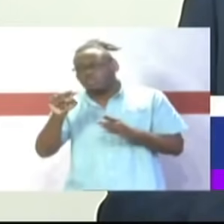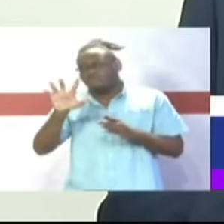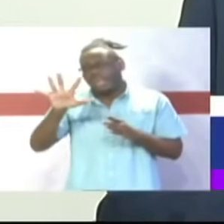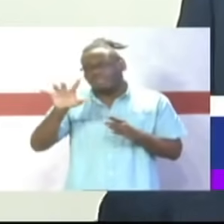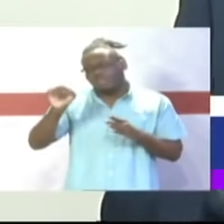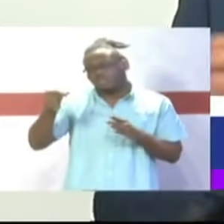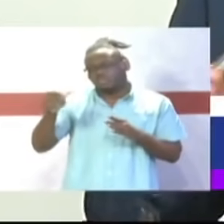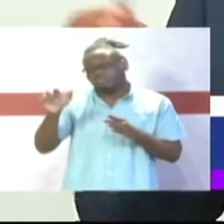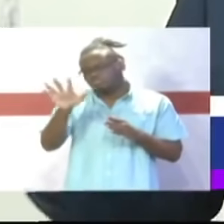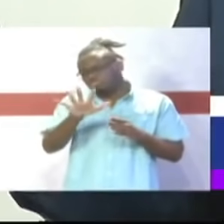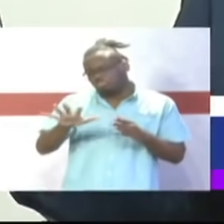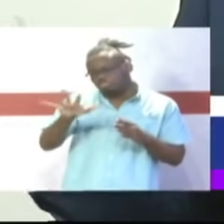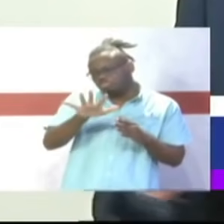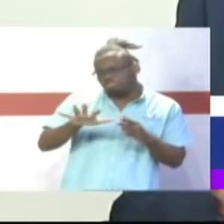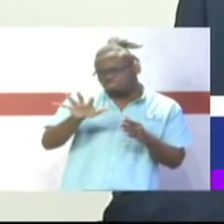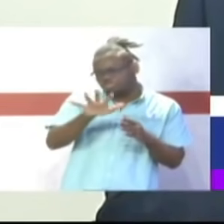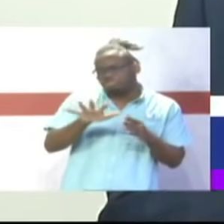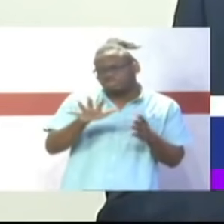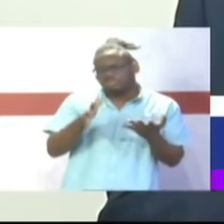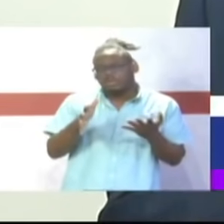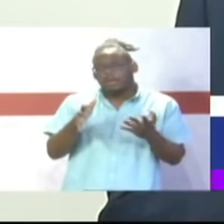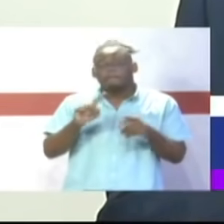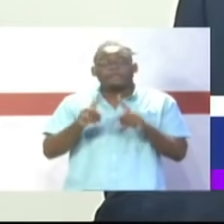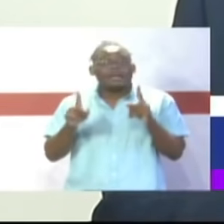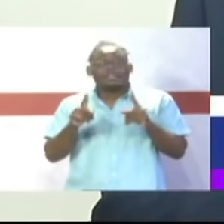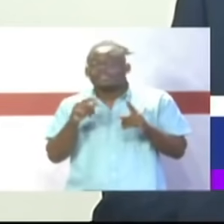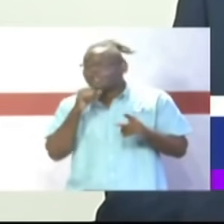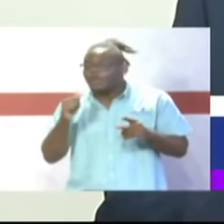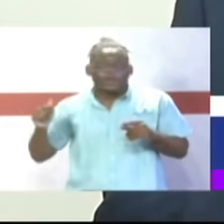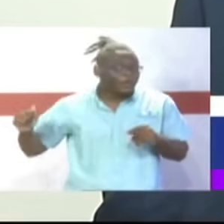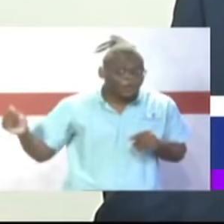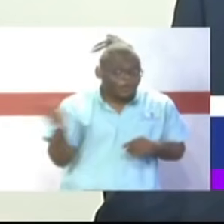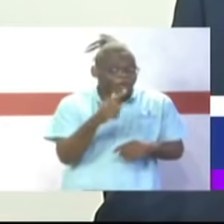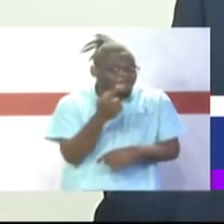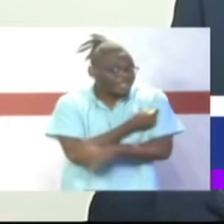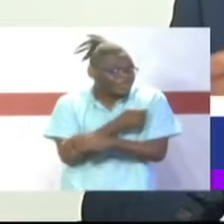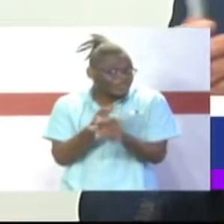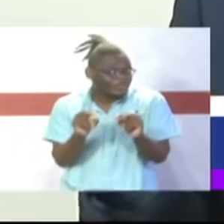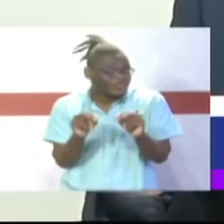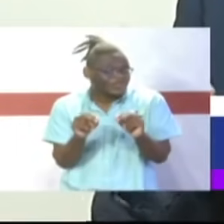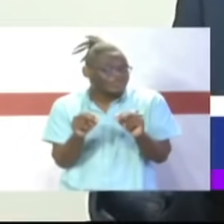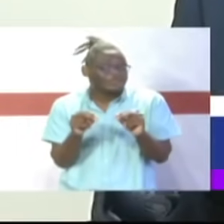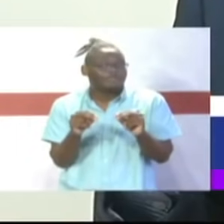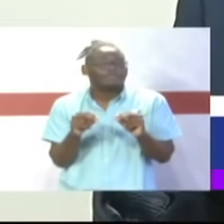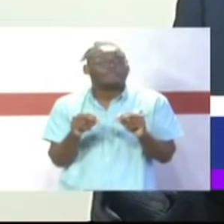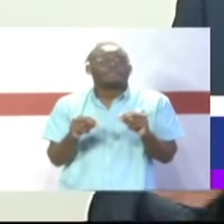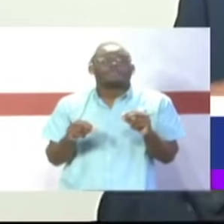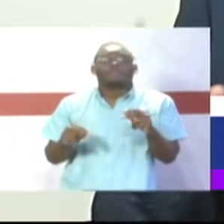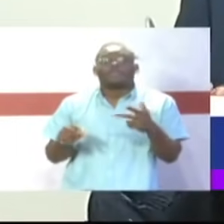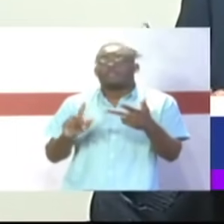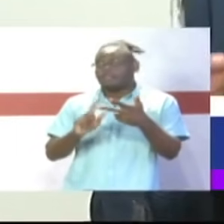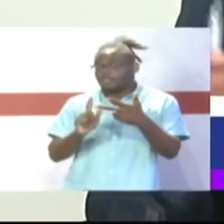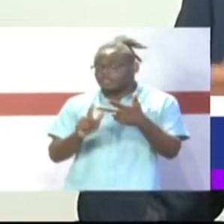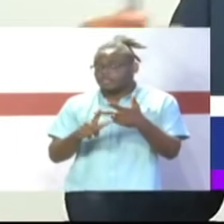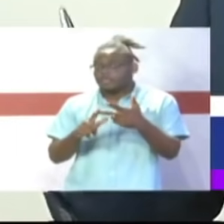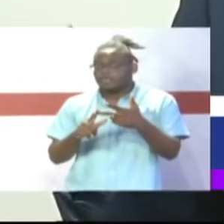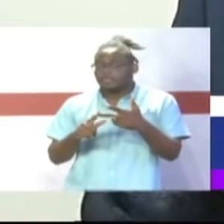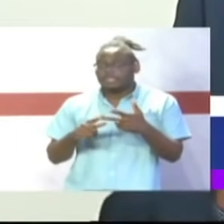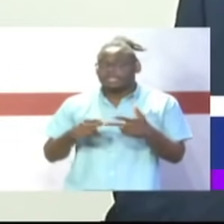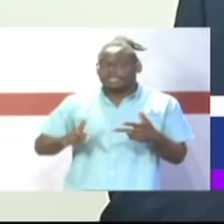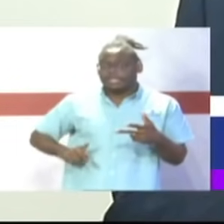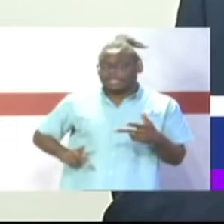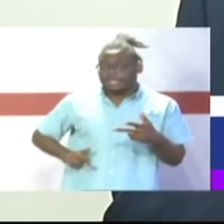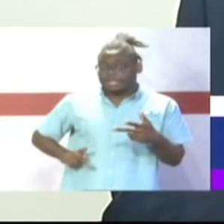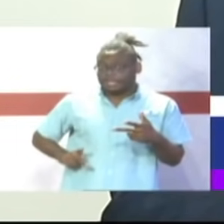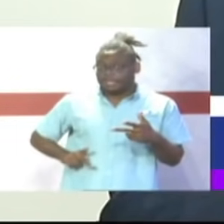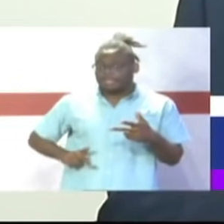and Tobago, but not all have been vaccinated. Dialysis is about 2,000, but again, not all